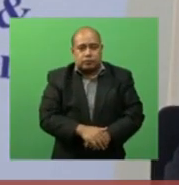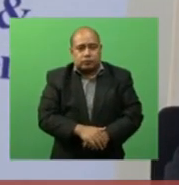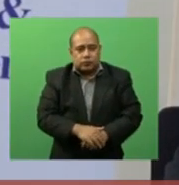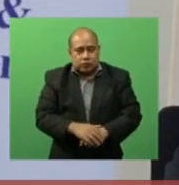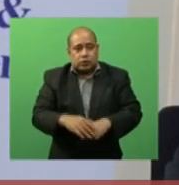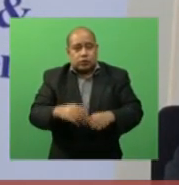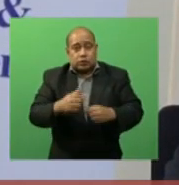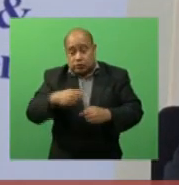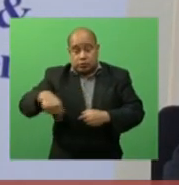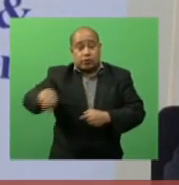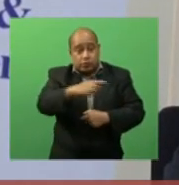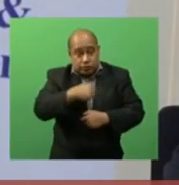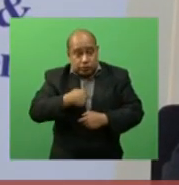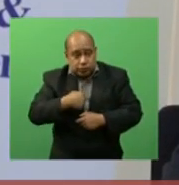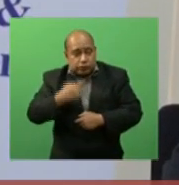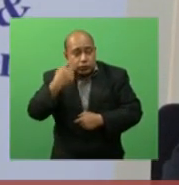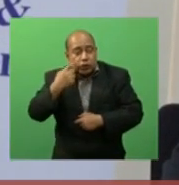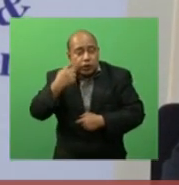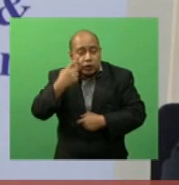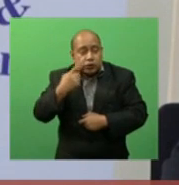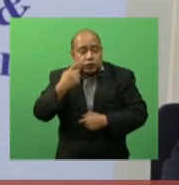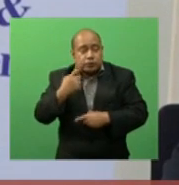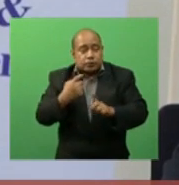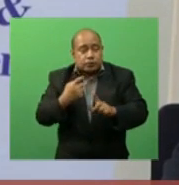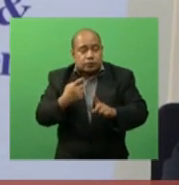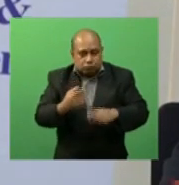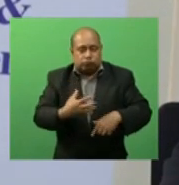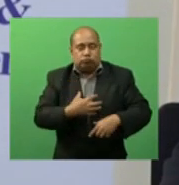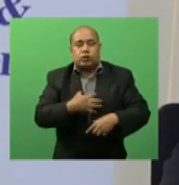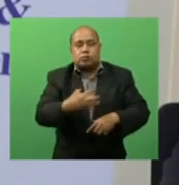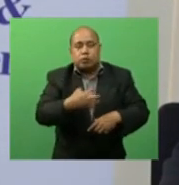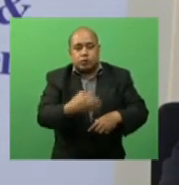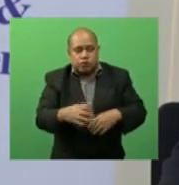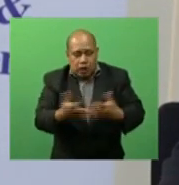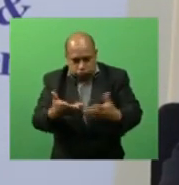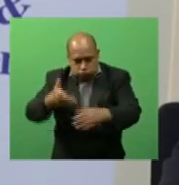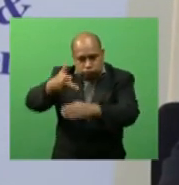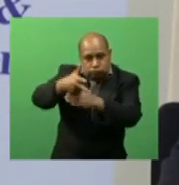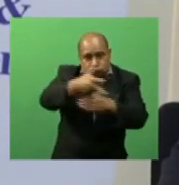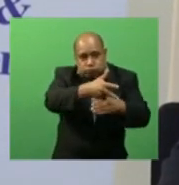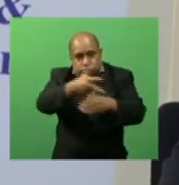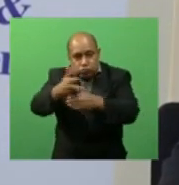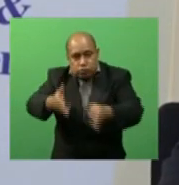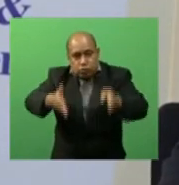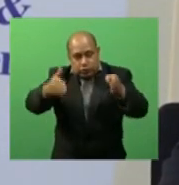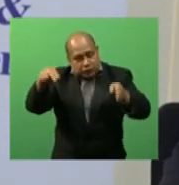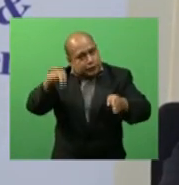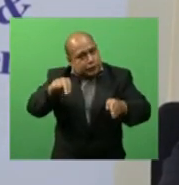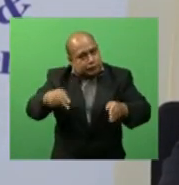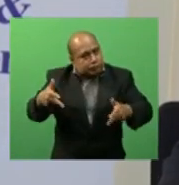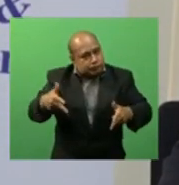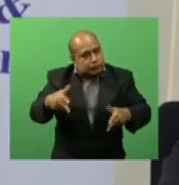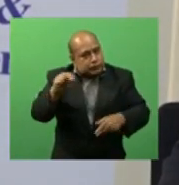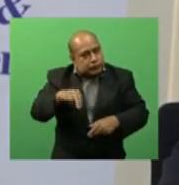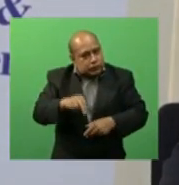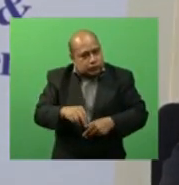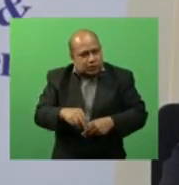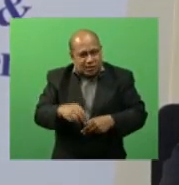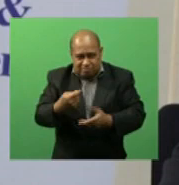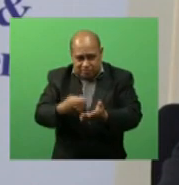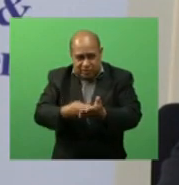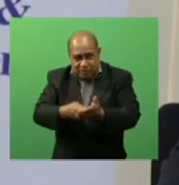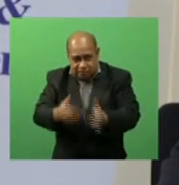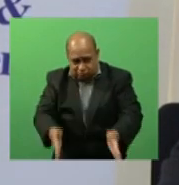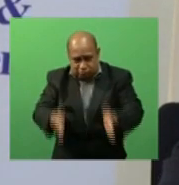to have more of these CCTV cameras, etc., in these public rental flats, just